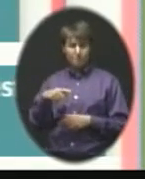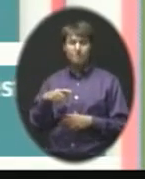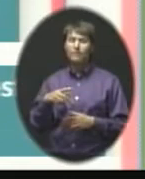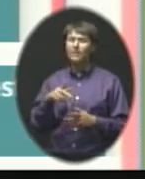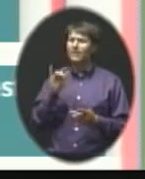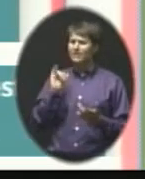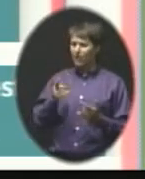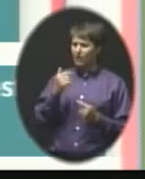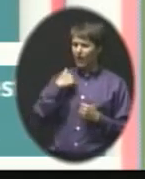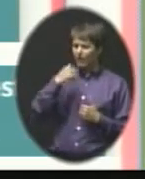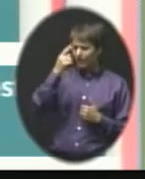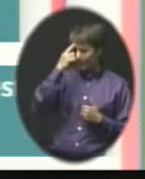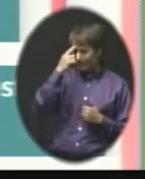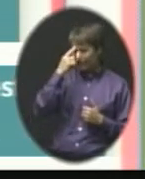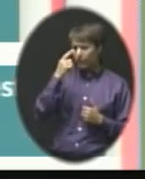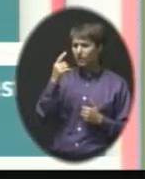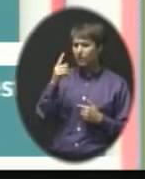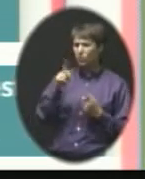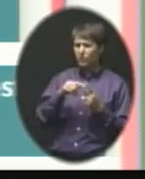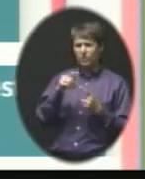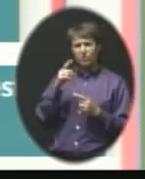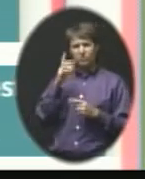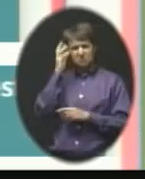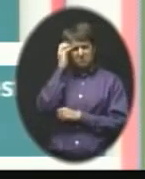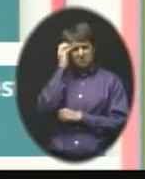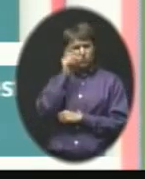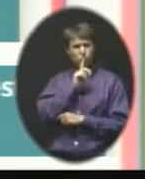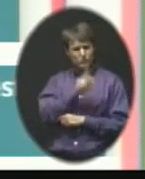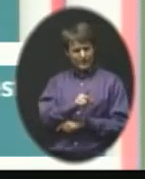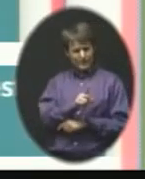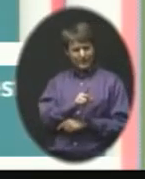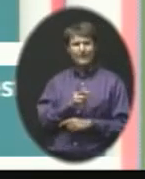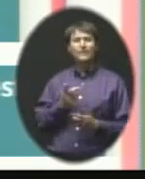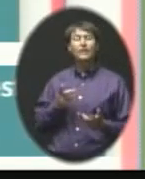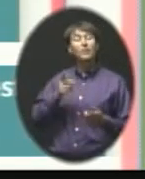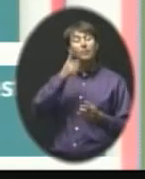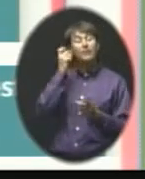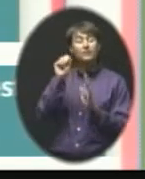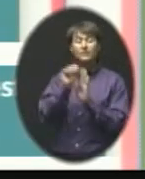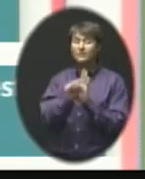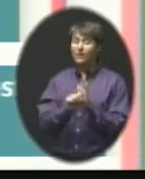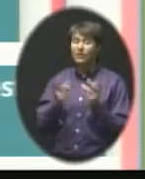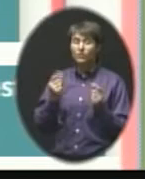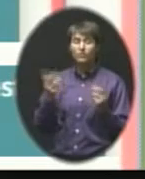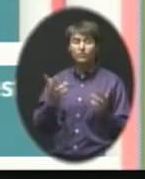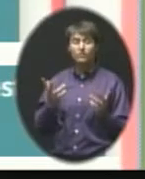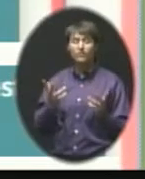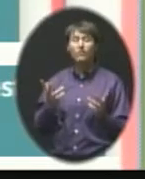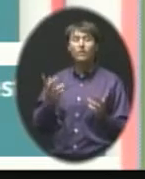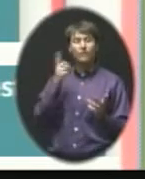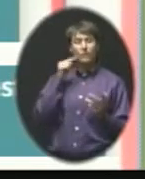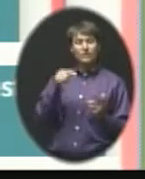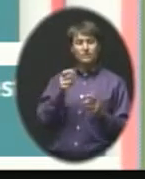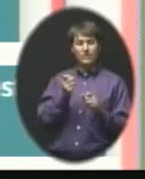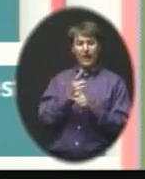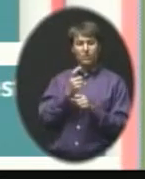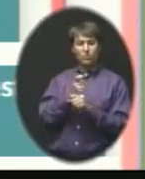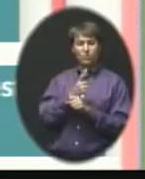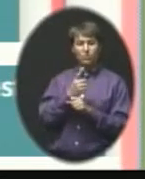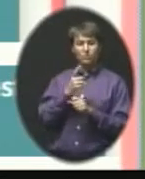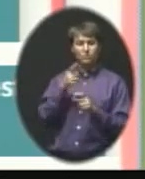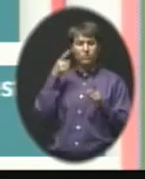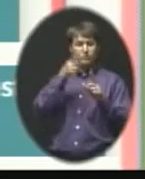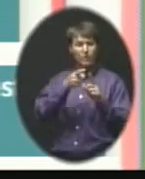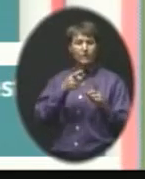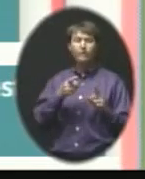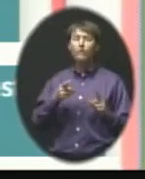I think when we think about it, it makes you go, really? Because what the state has done with this annual measurable objective